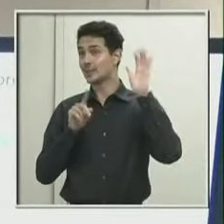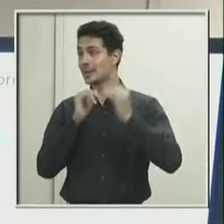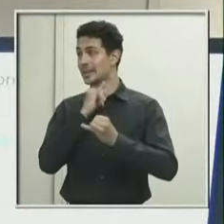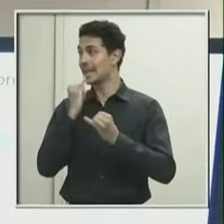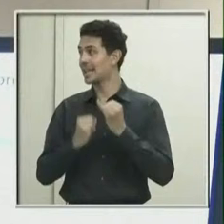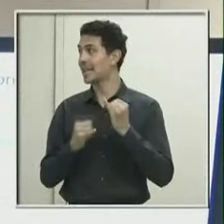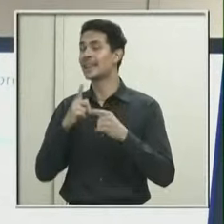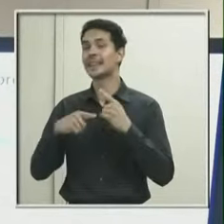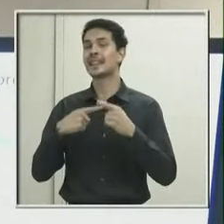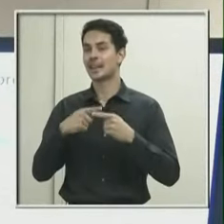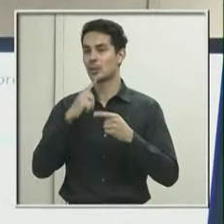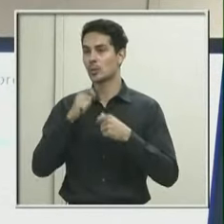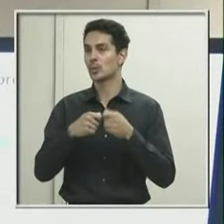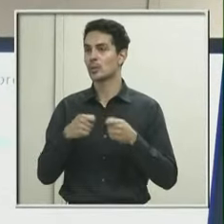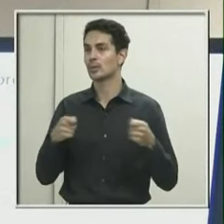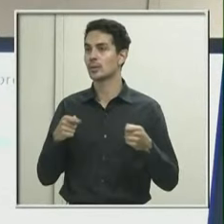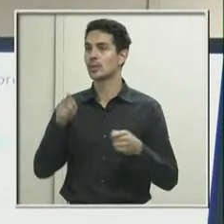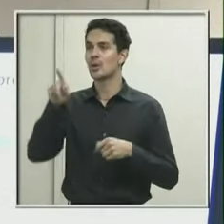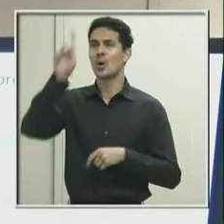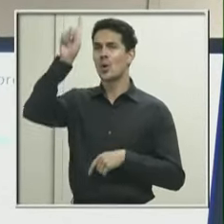and then we will wrap it up. Thank you.